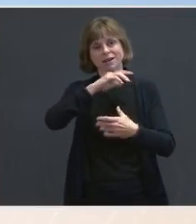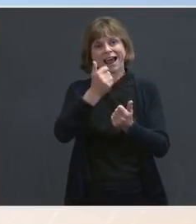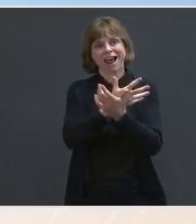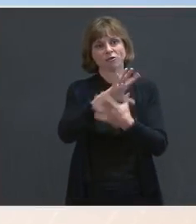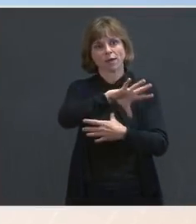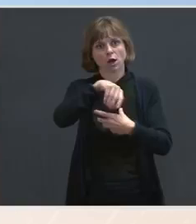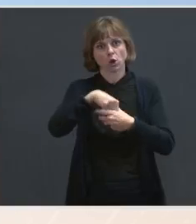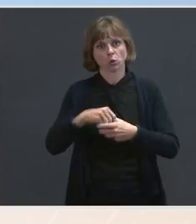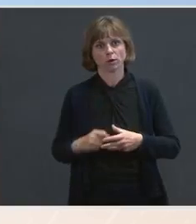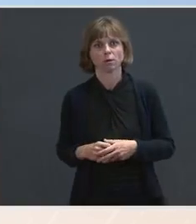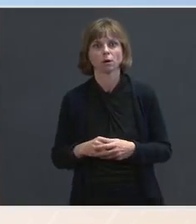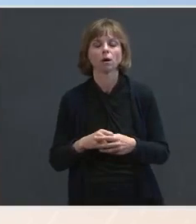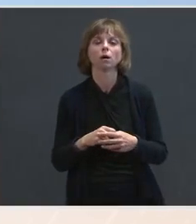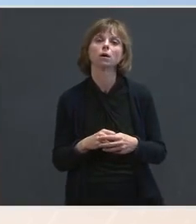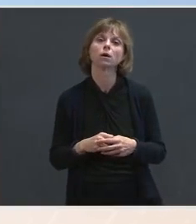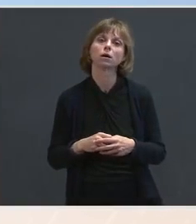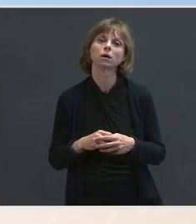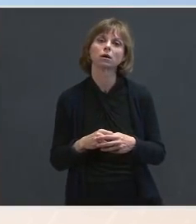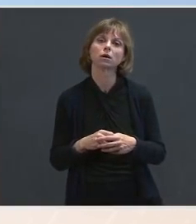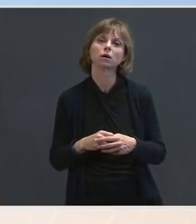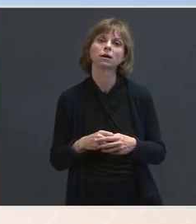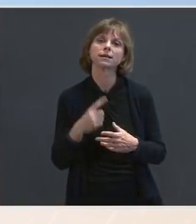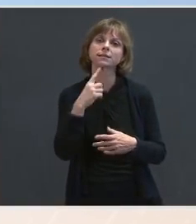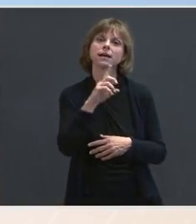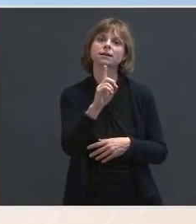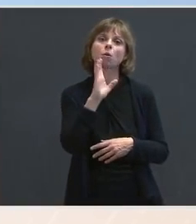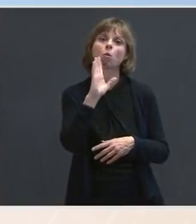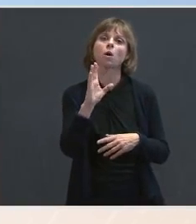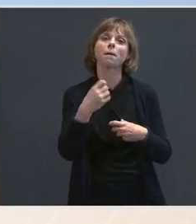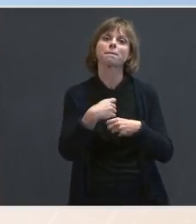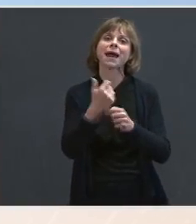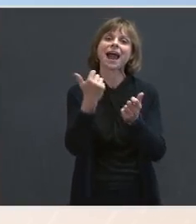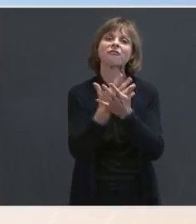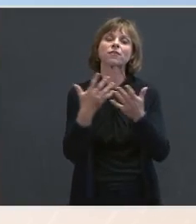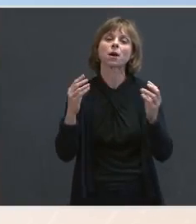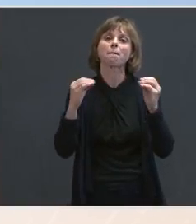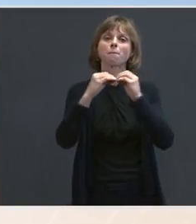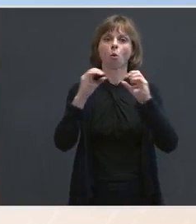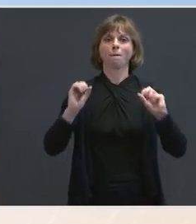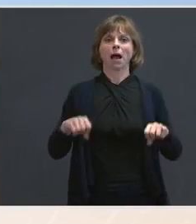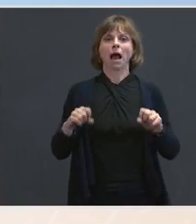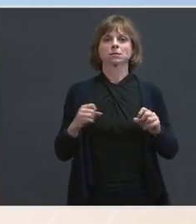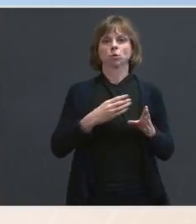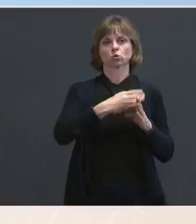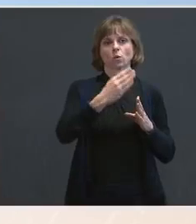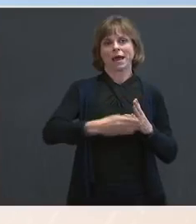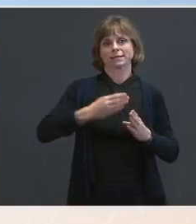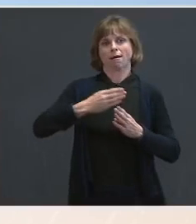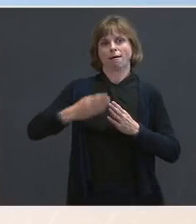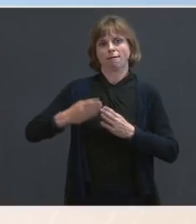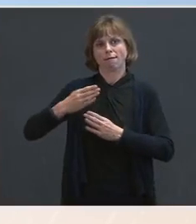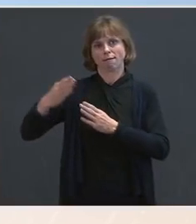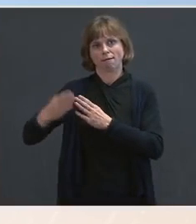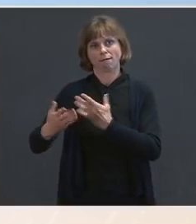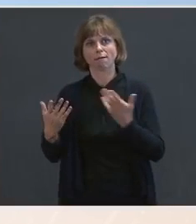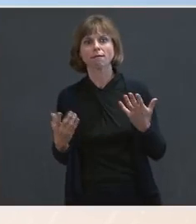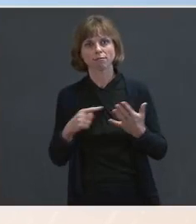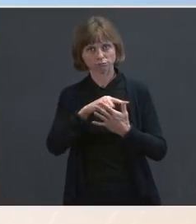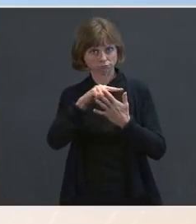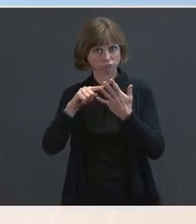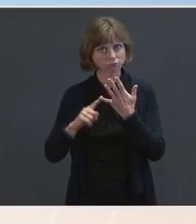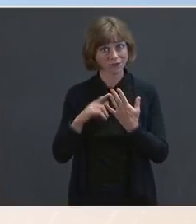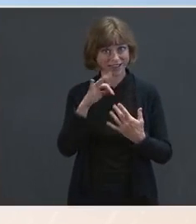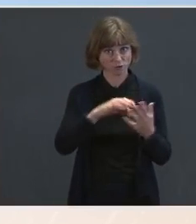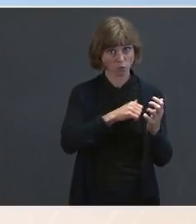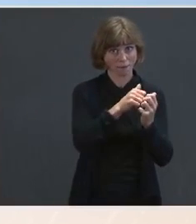he made the point to them that this will make everything more possible to get done. I think I'm quoting properly there. Passing this now.